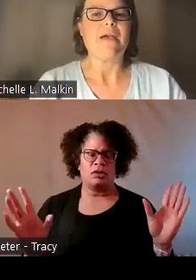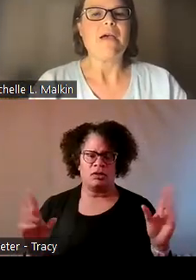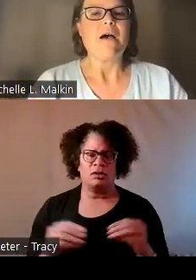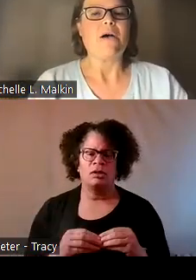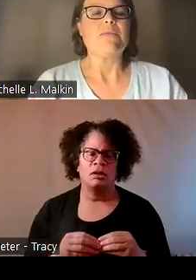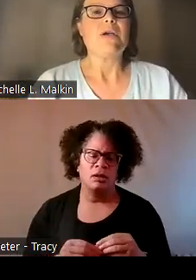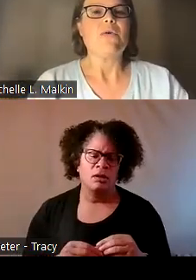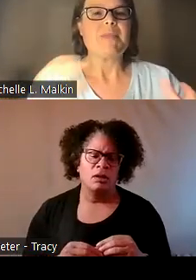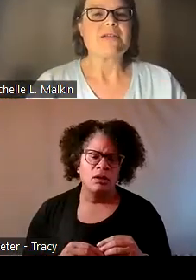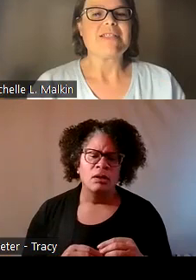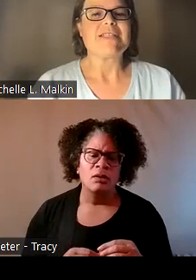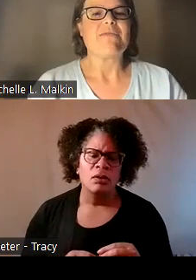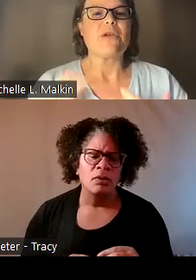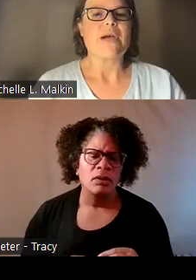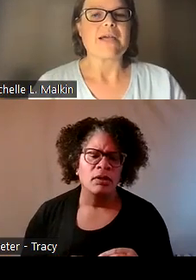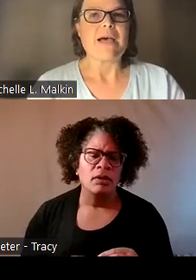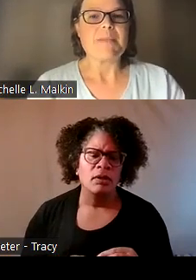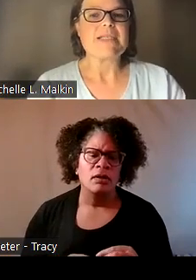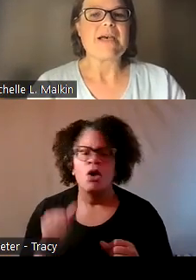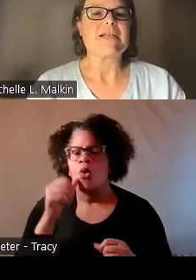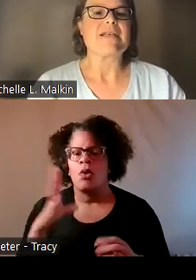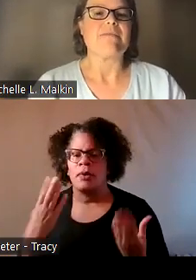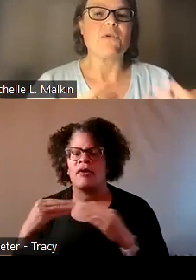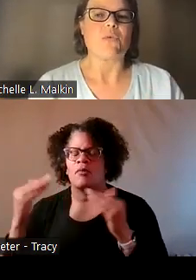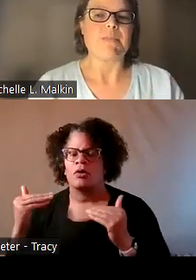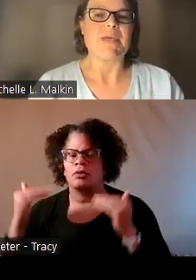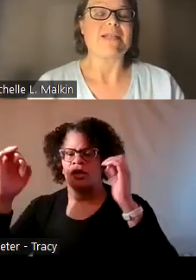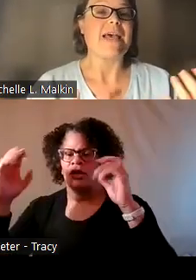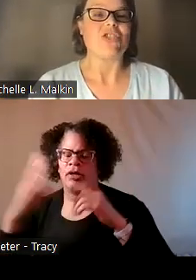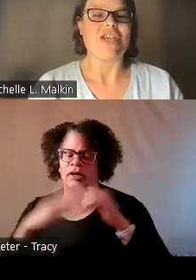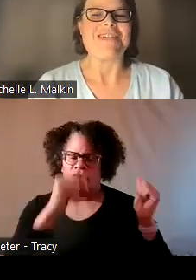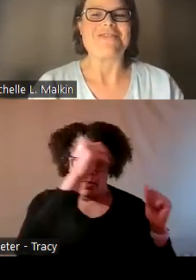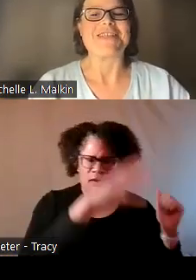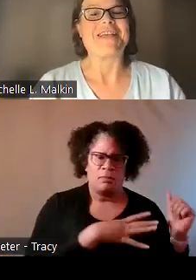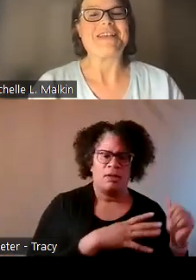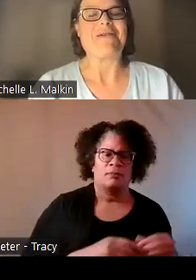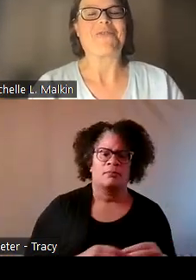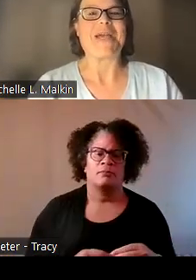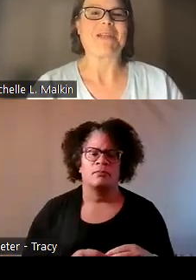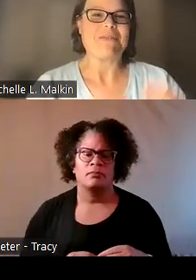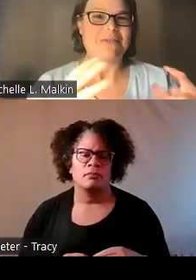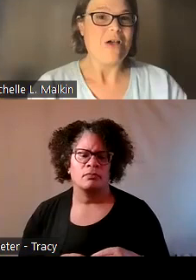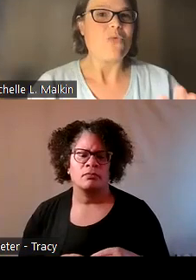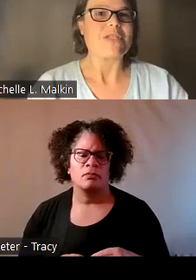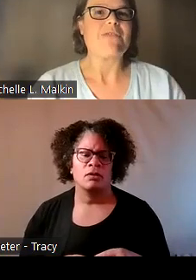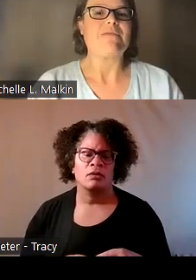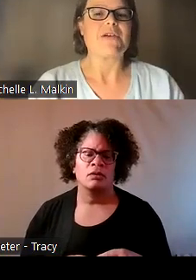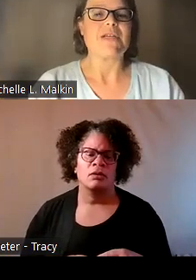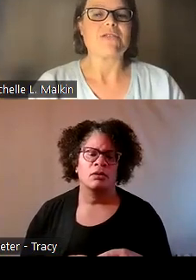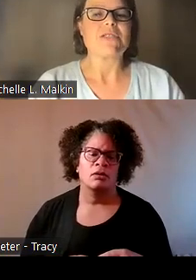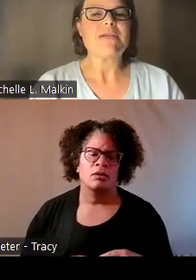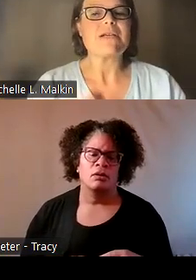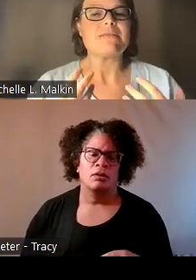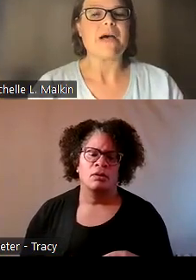men. Women are seen to have a lower economic status, and fewer women attend GA or seek help for gambling, which I find